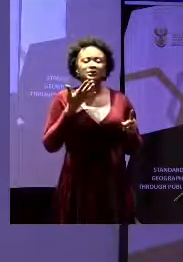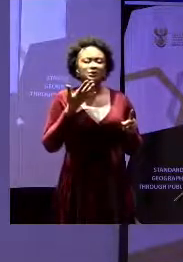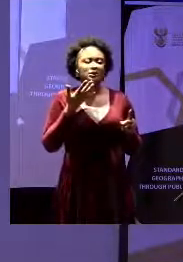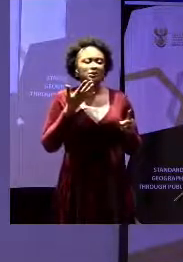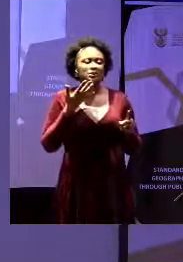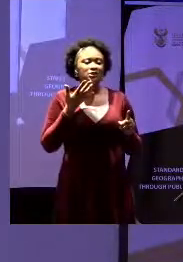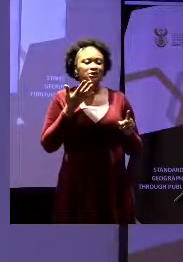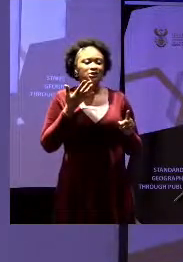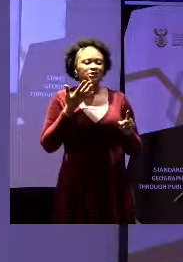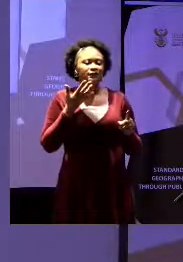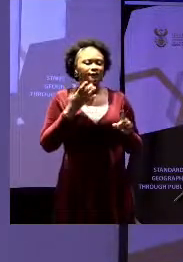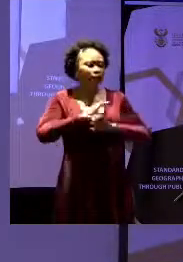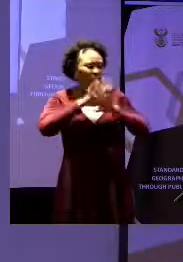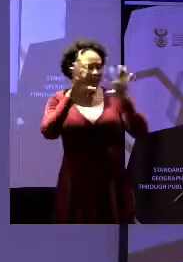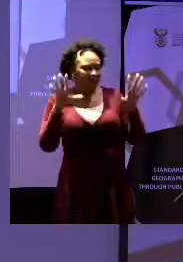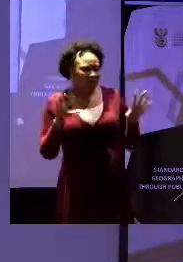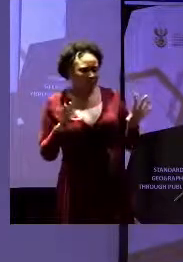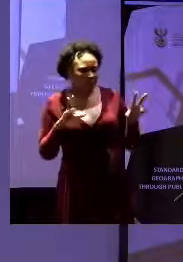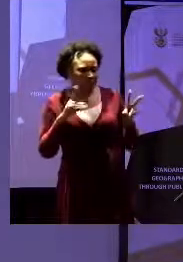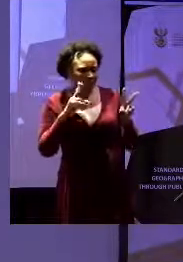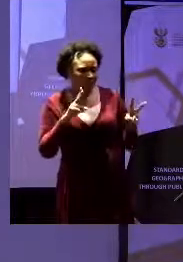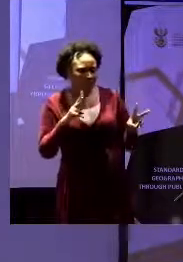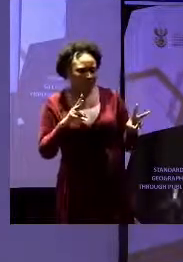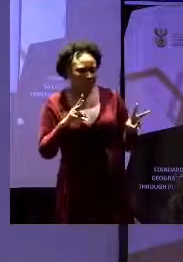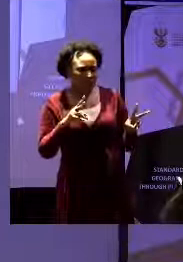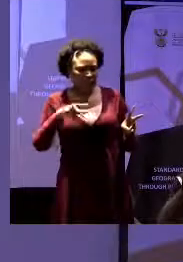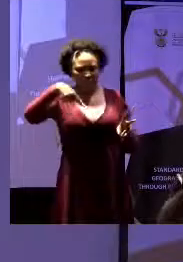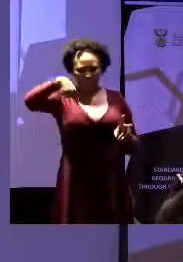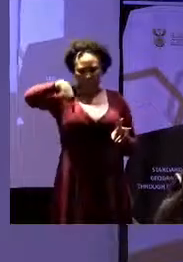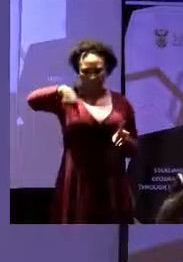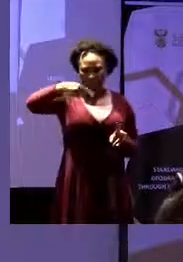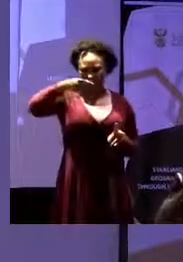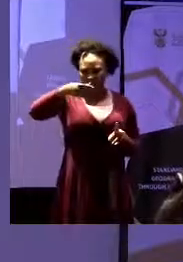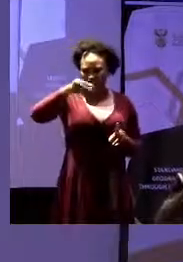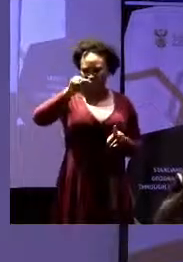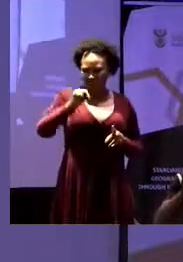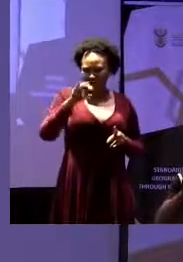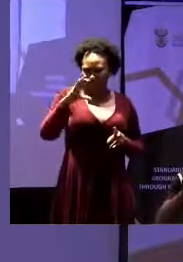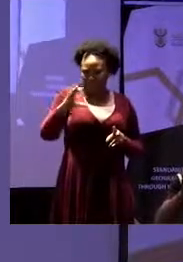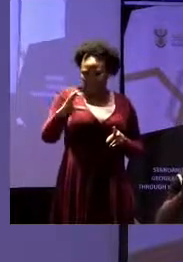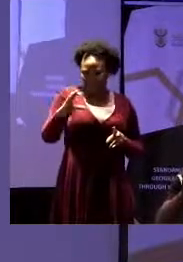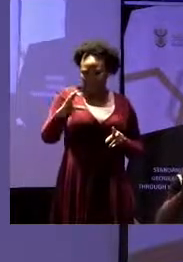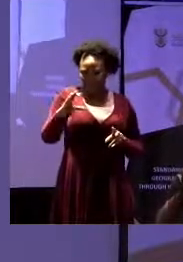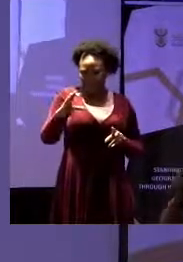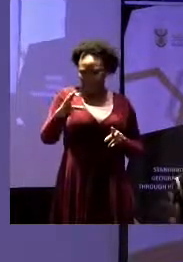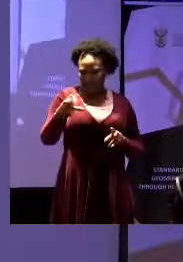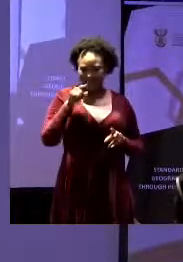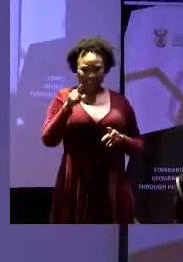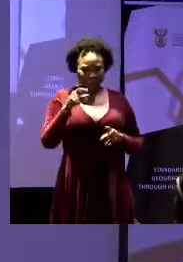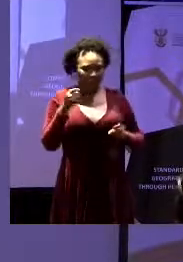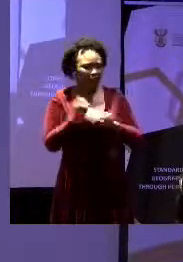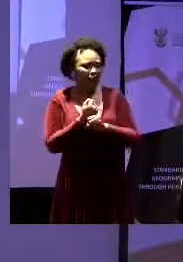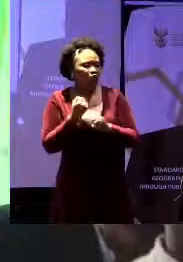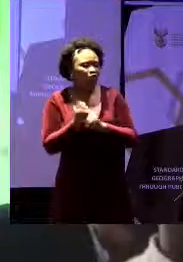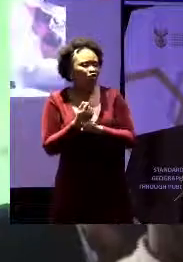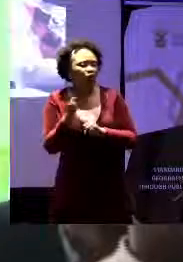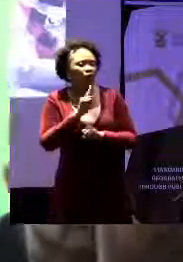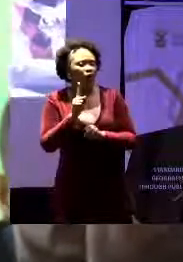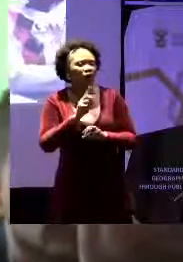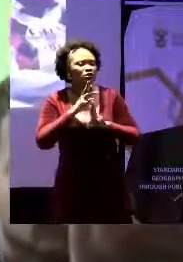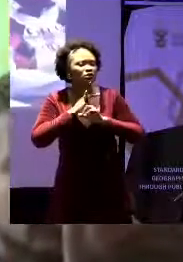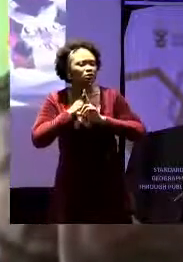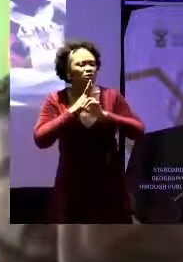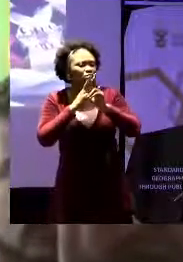a clarification. The PGNCs, is their task to